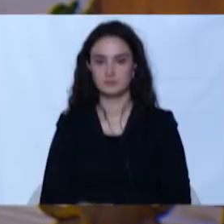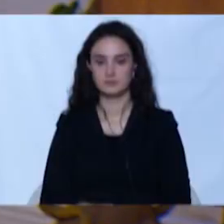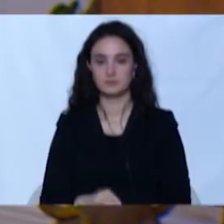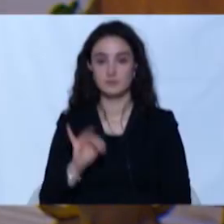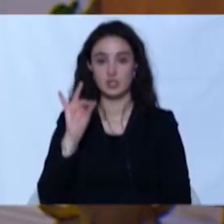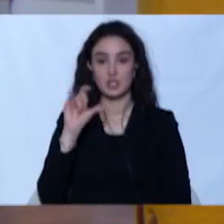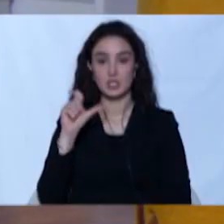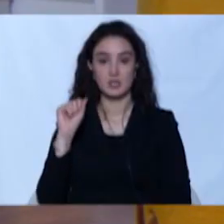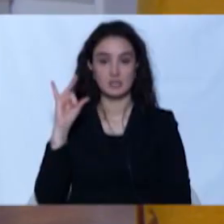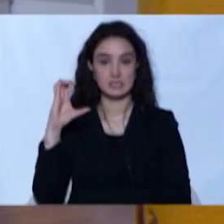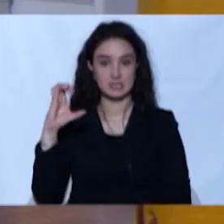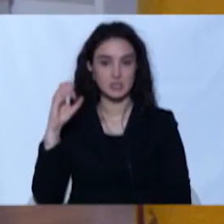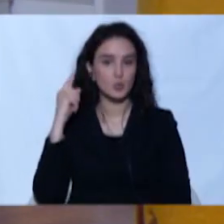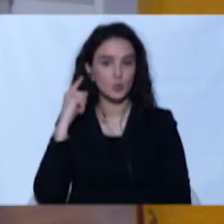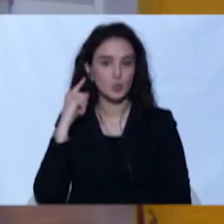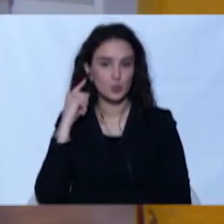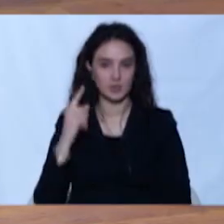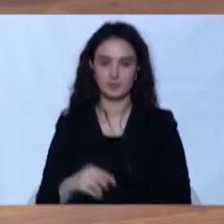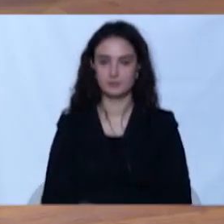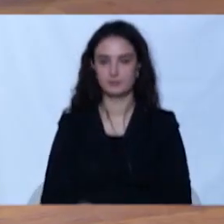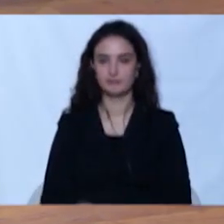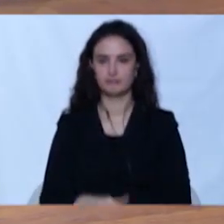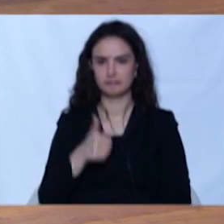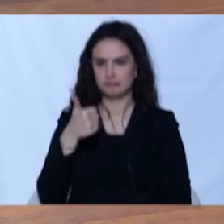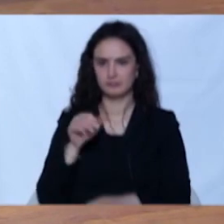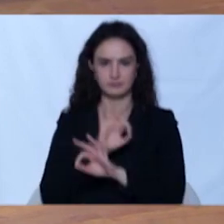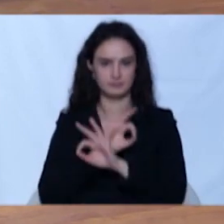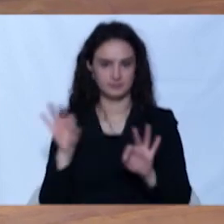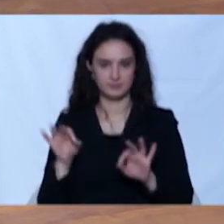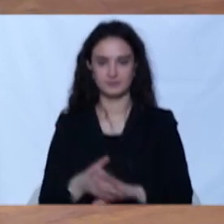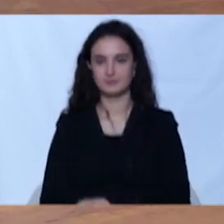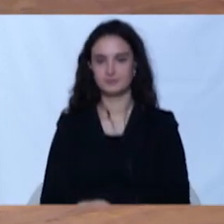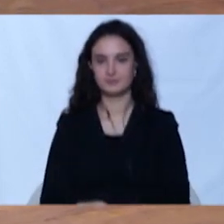Tongue. Ears. Ears. Good job.